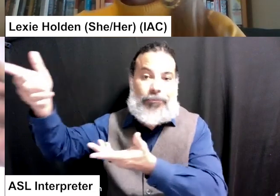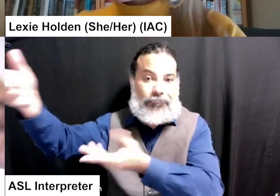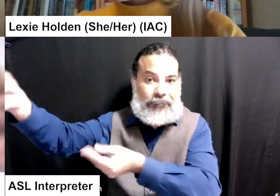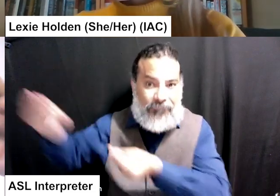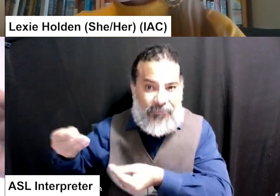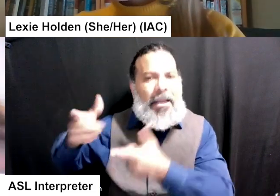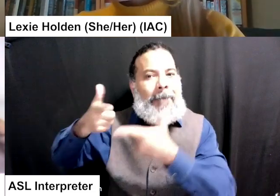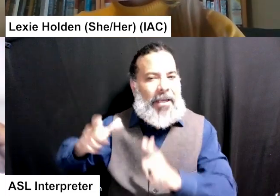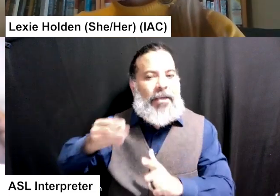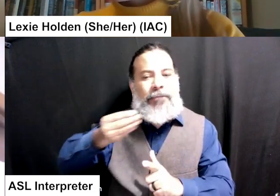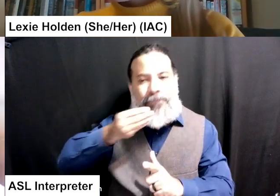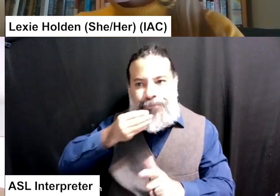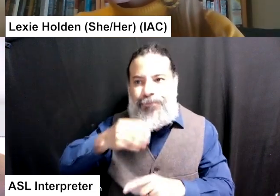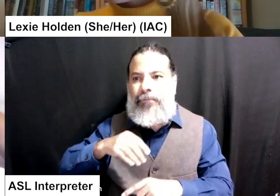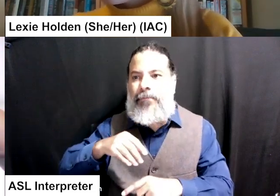big food,